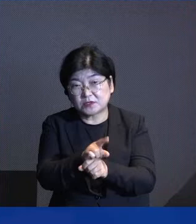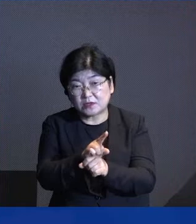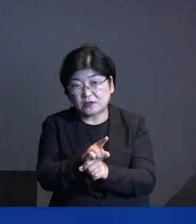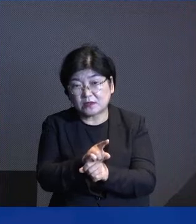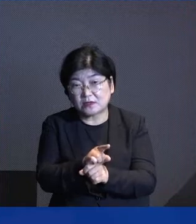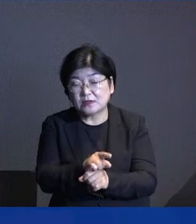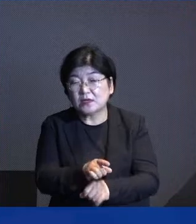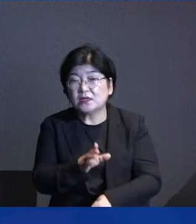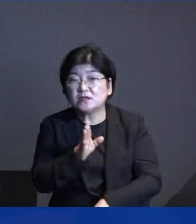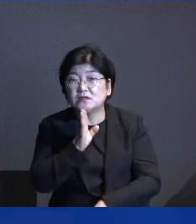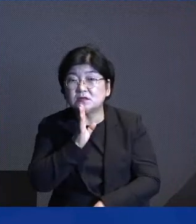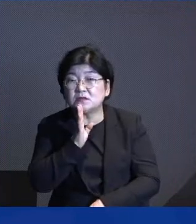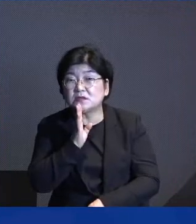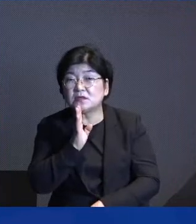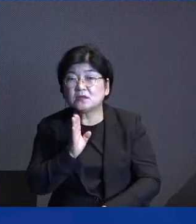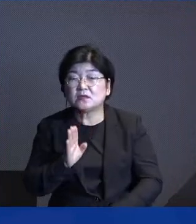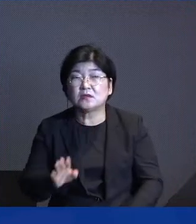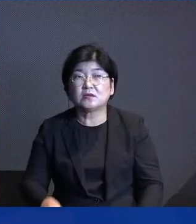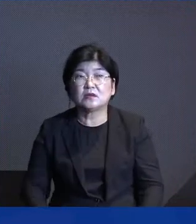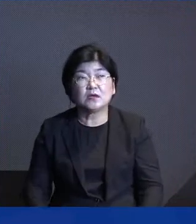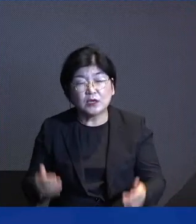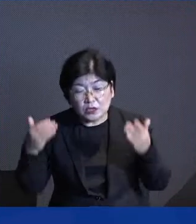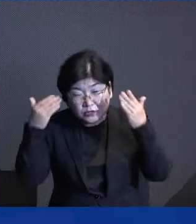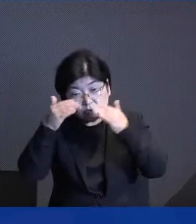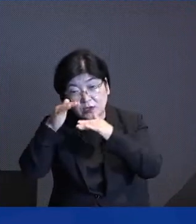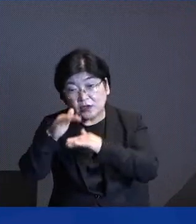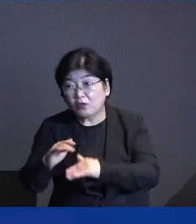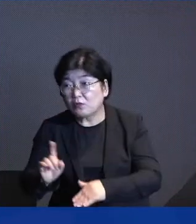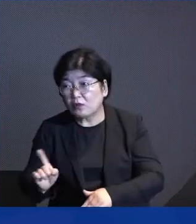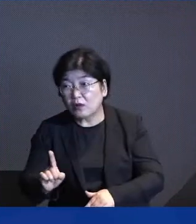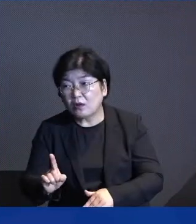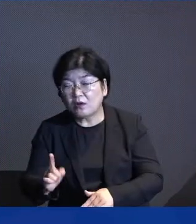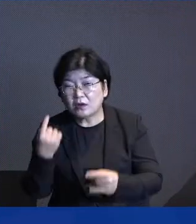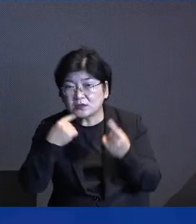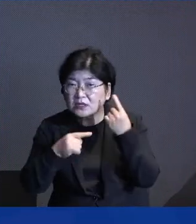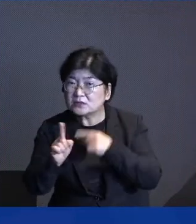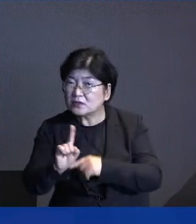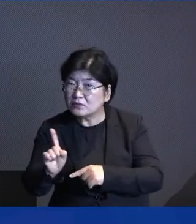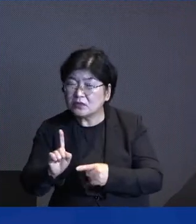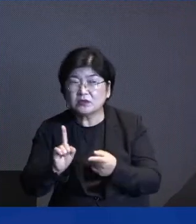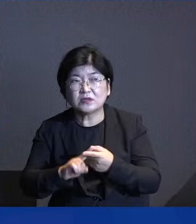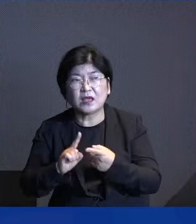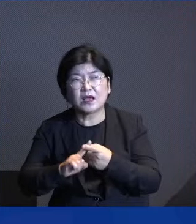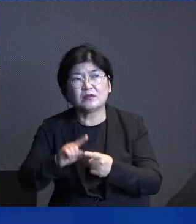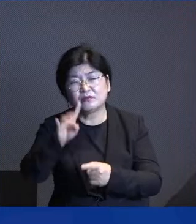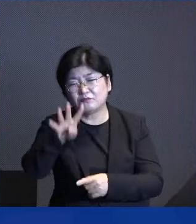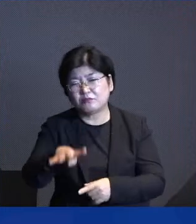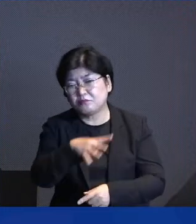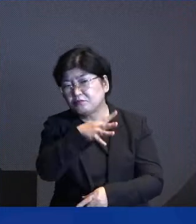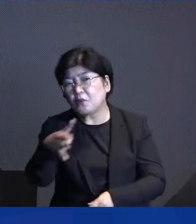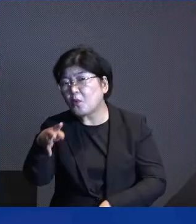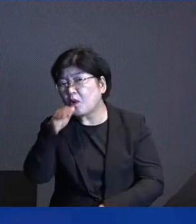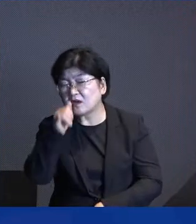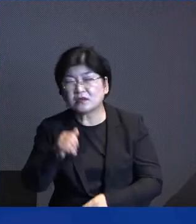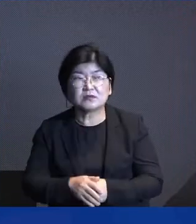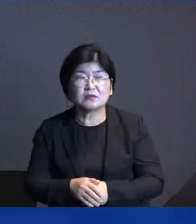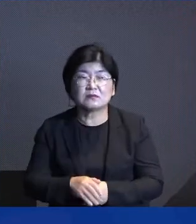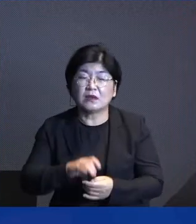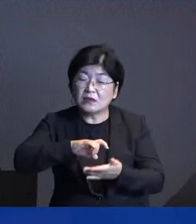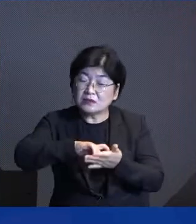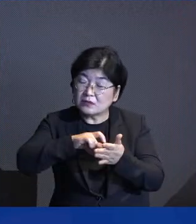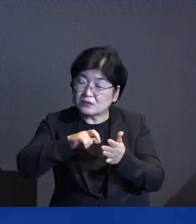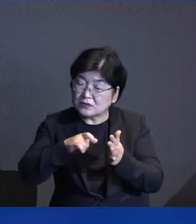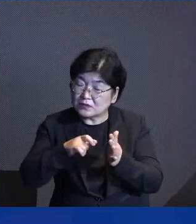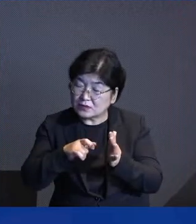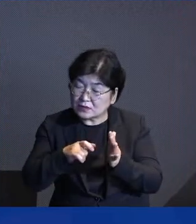is it compromised. So these are the same factors, in institutions, when we do not have appropriate access to healthcare, when